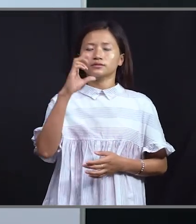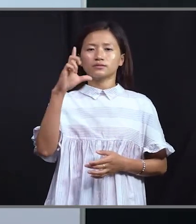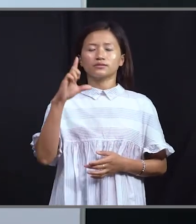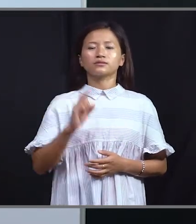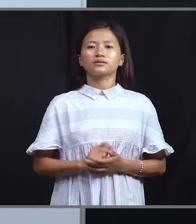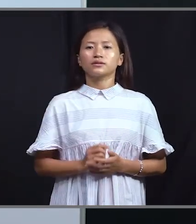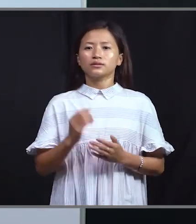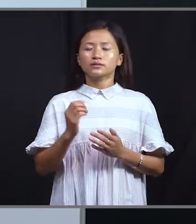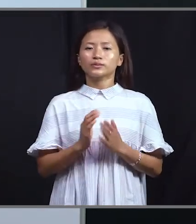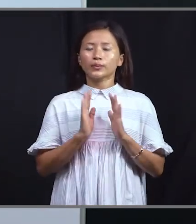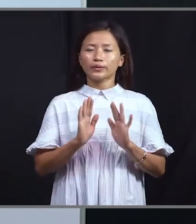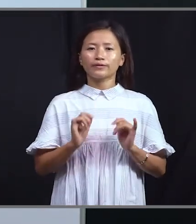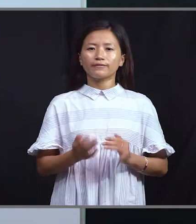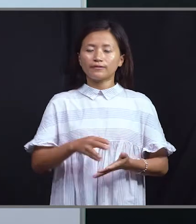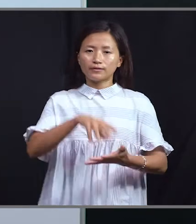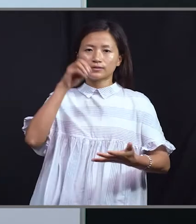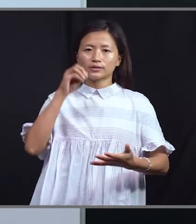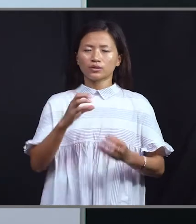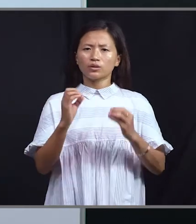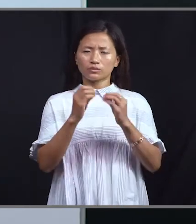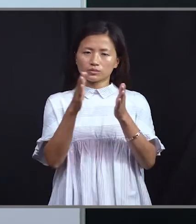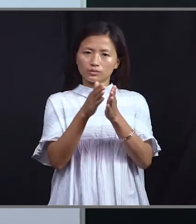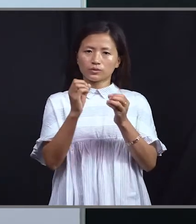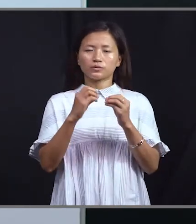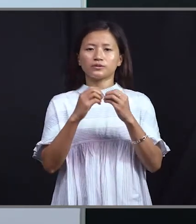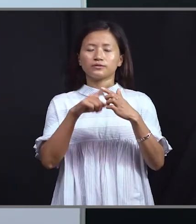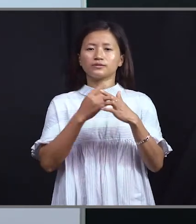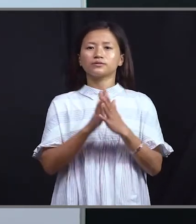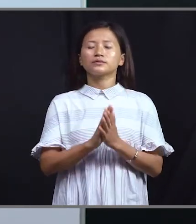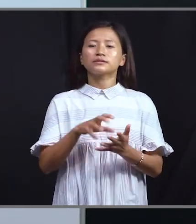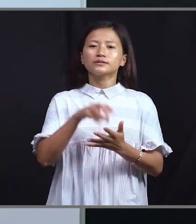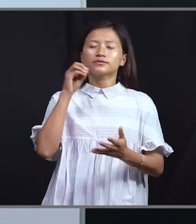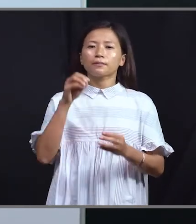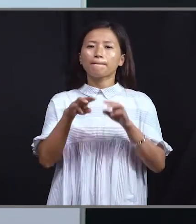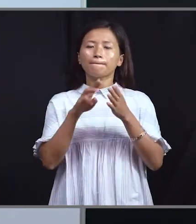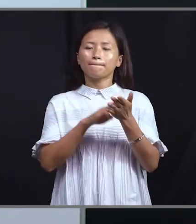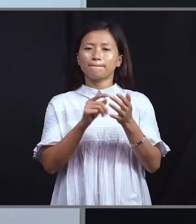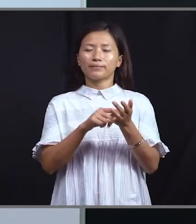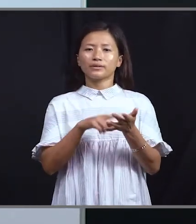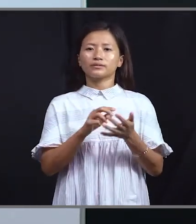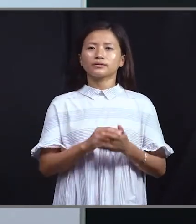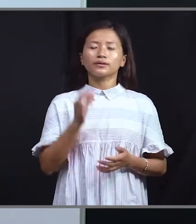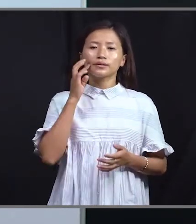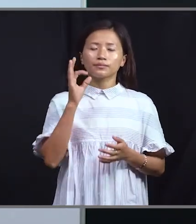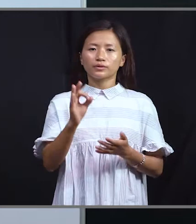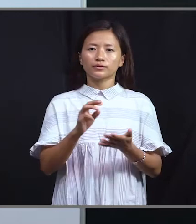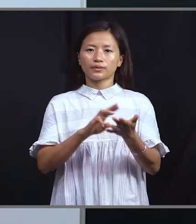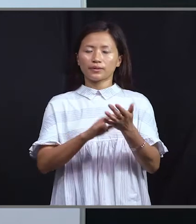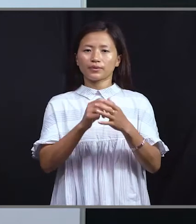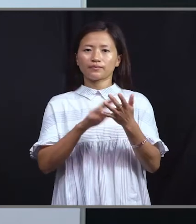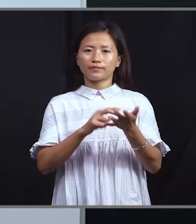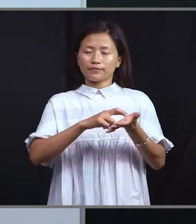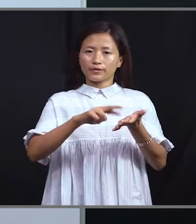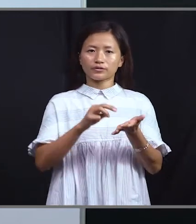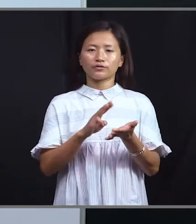have learned about the objectives of management. We have learned about the importance of management also, and nature of